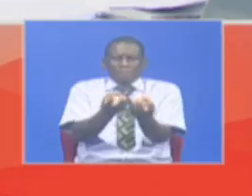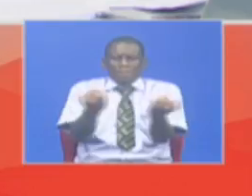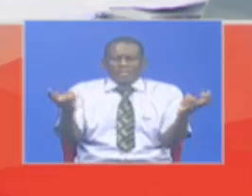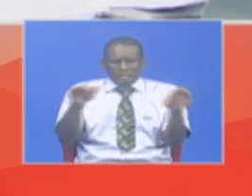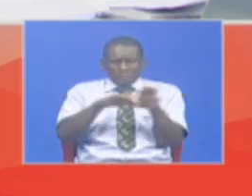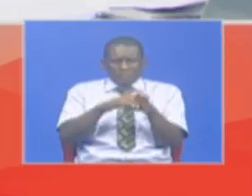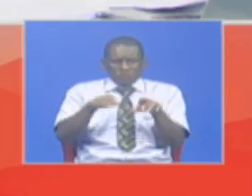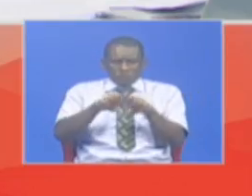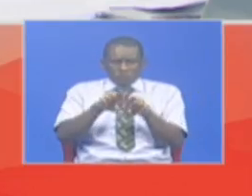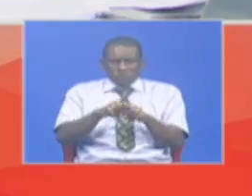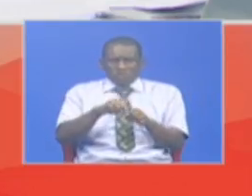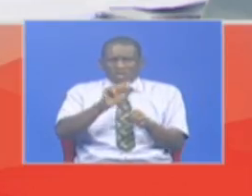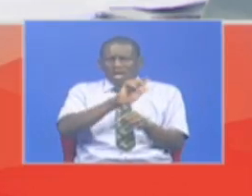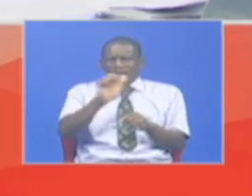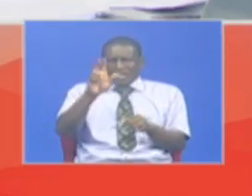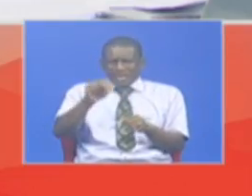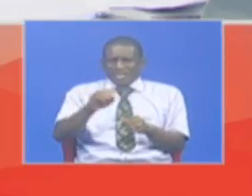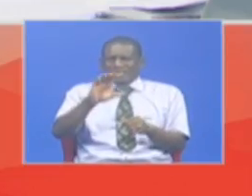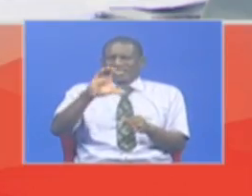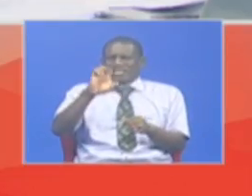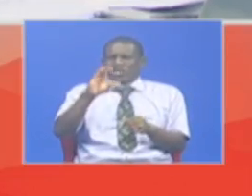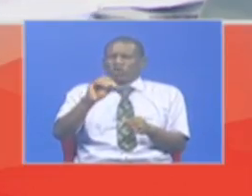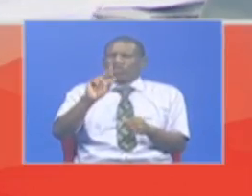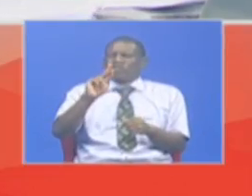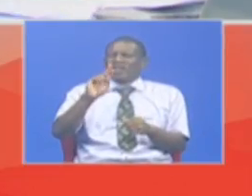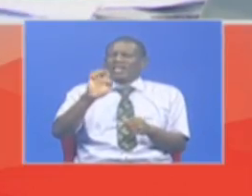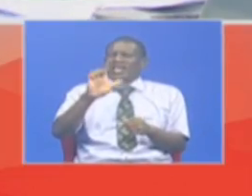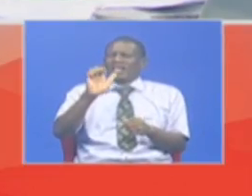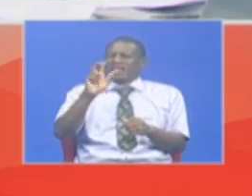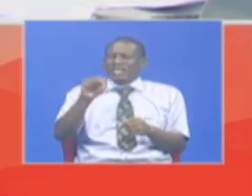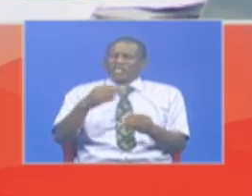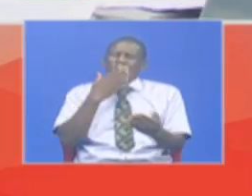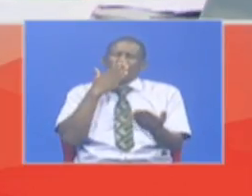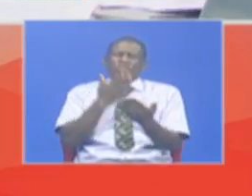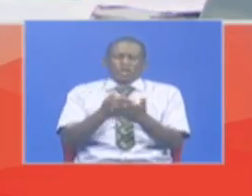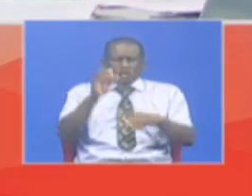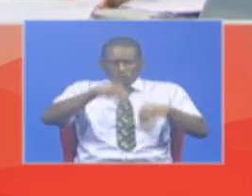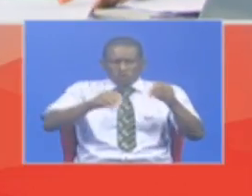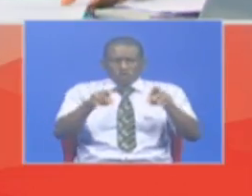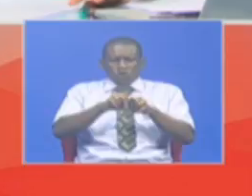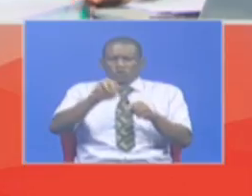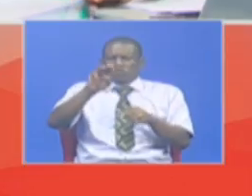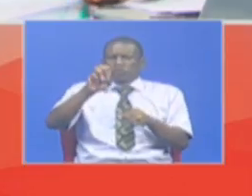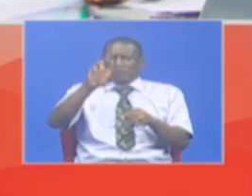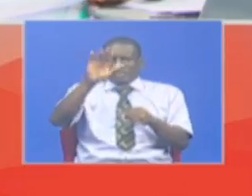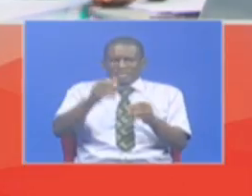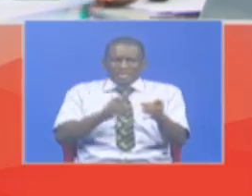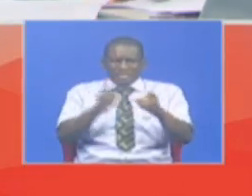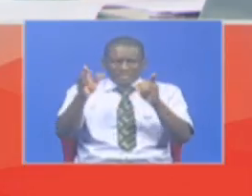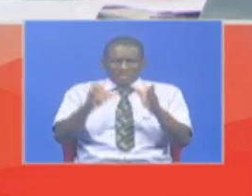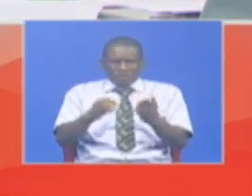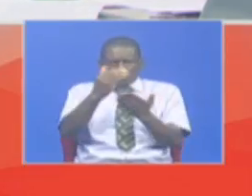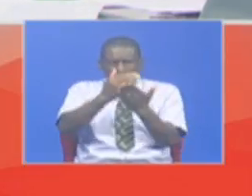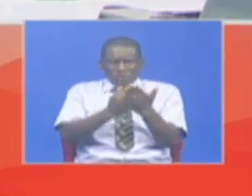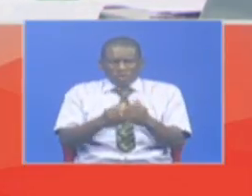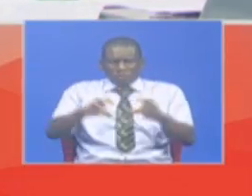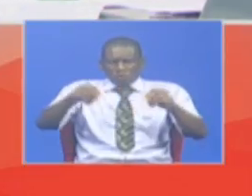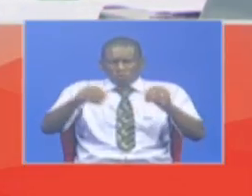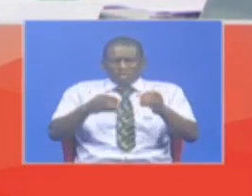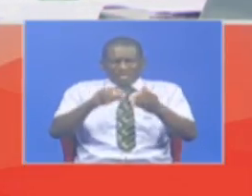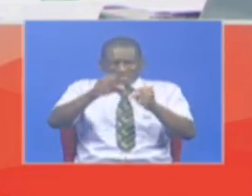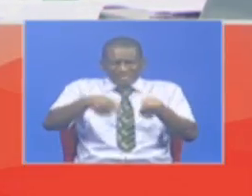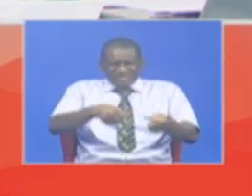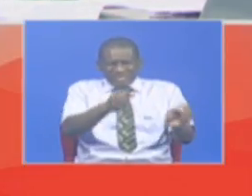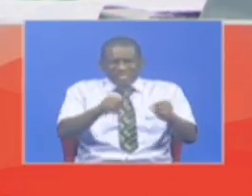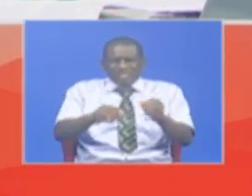well. Alan Maleche, Executive Director of Kelin, we thank you for your contribution. Also, Marcy Shege, Director of Programs, Quality and Strategy Plan